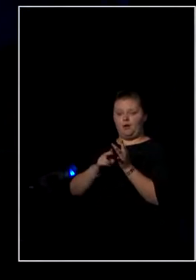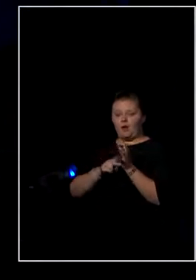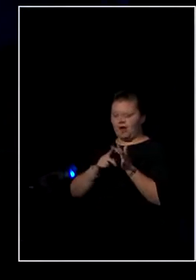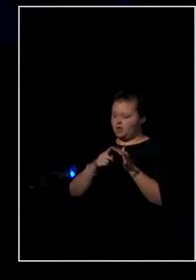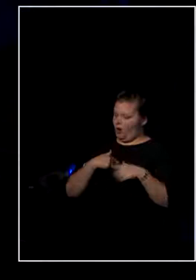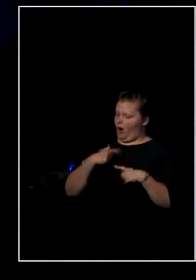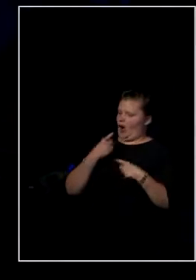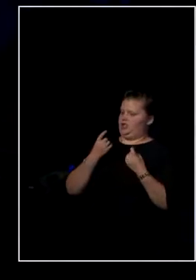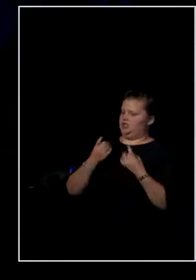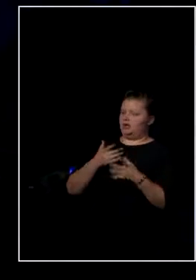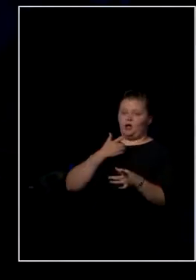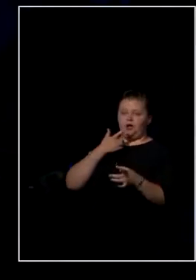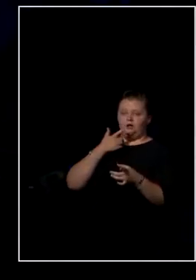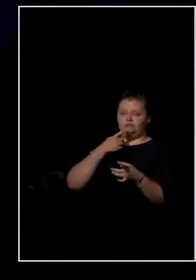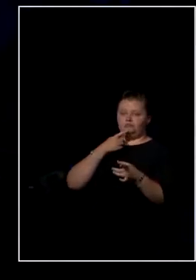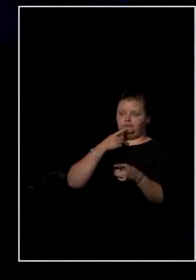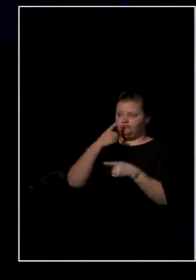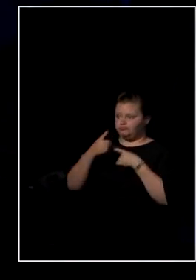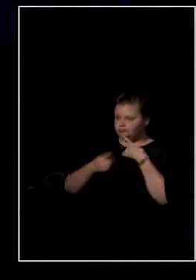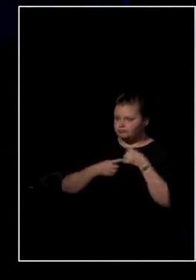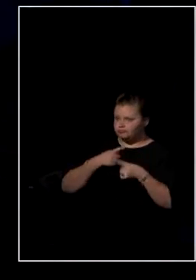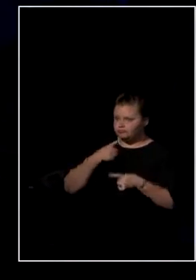talking to him and I said,